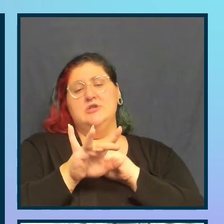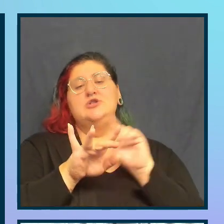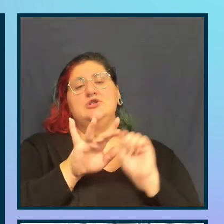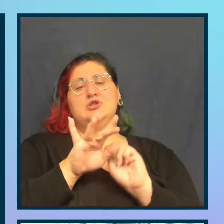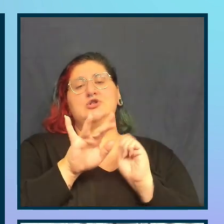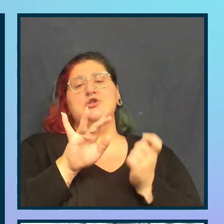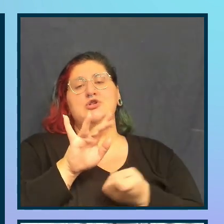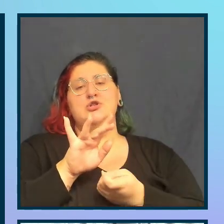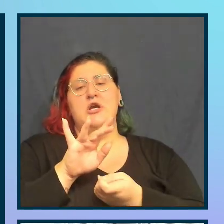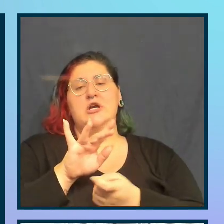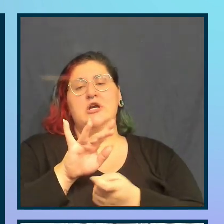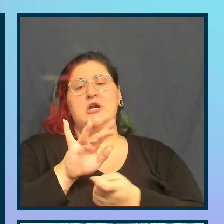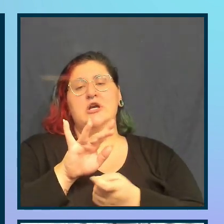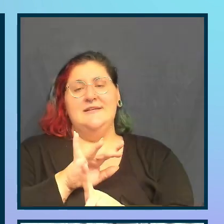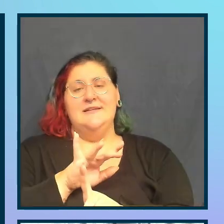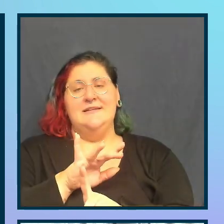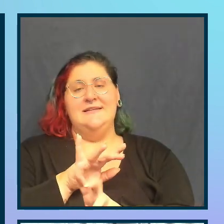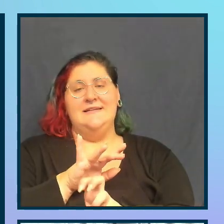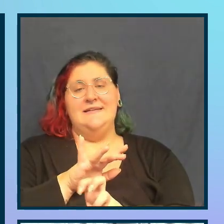semantic HTML. Save it.